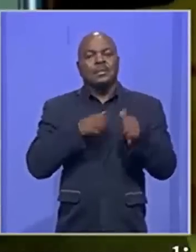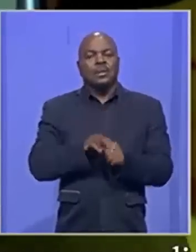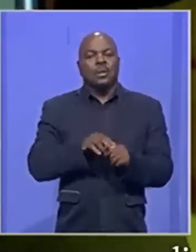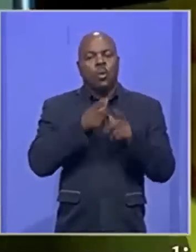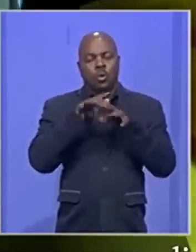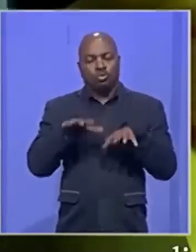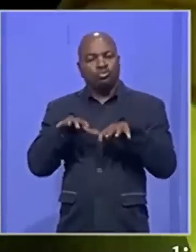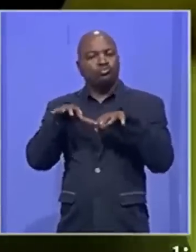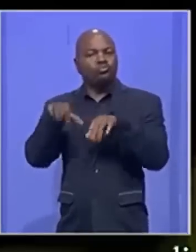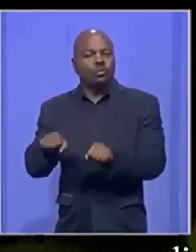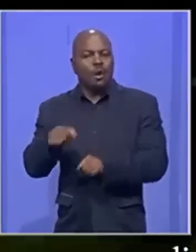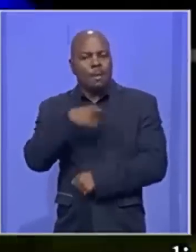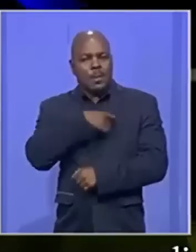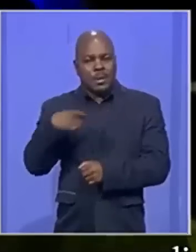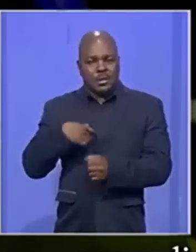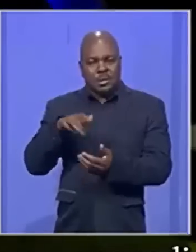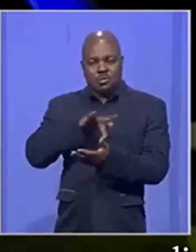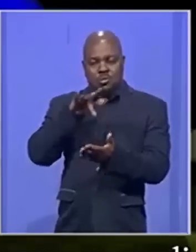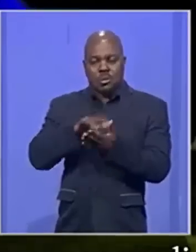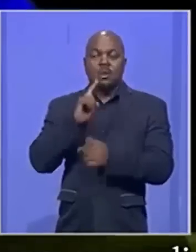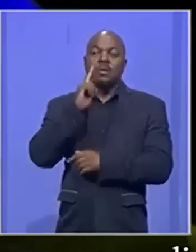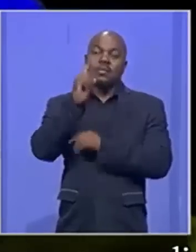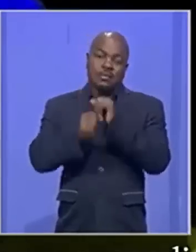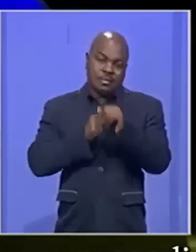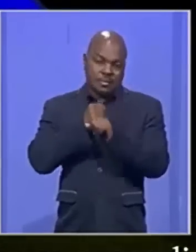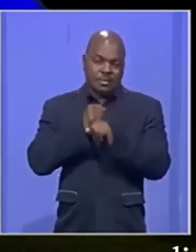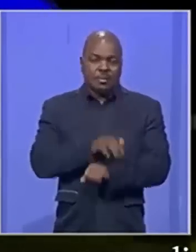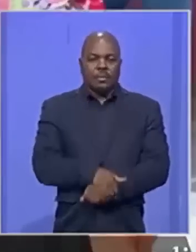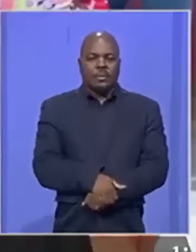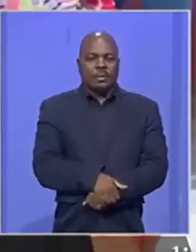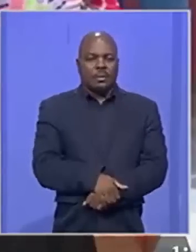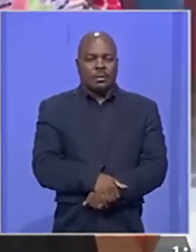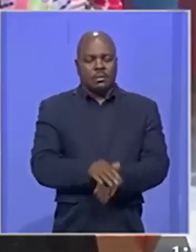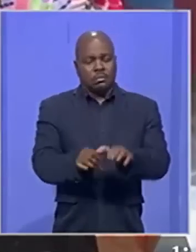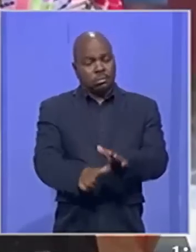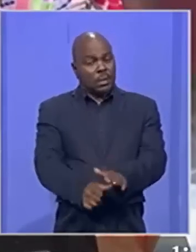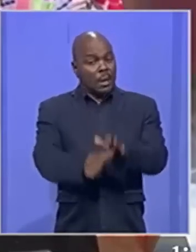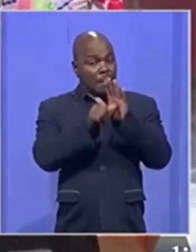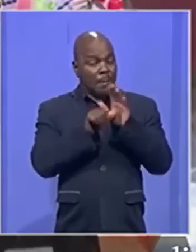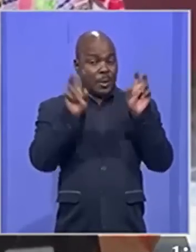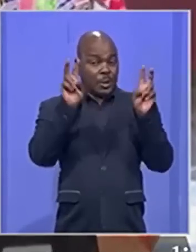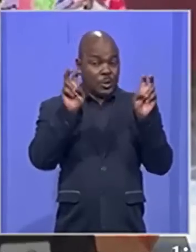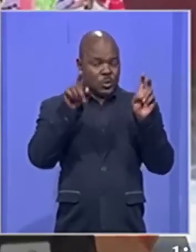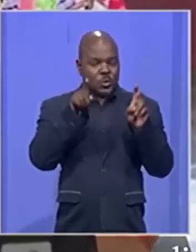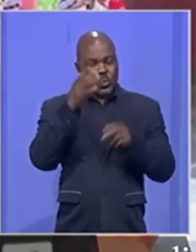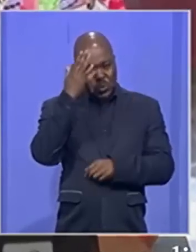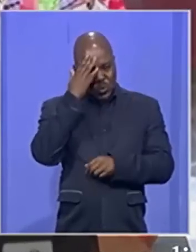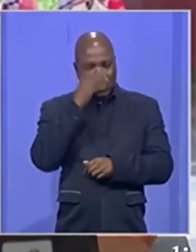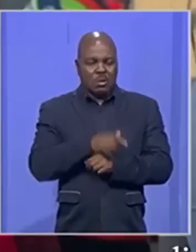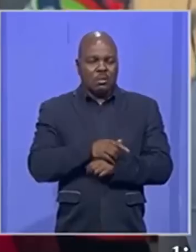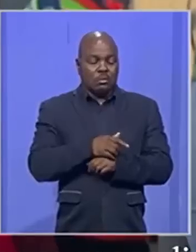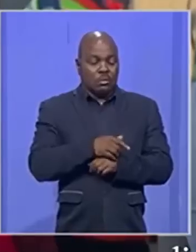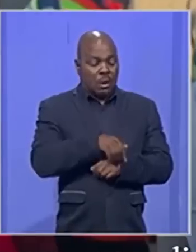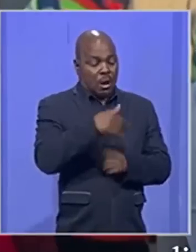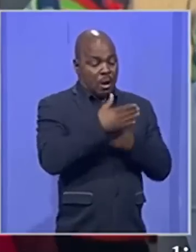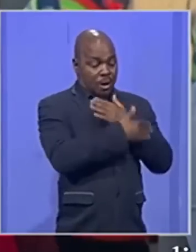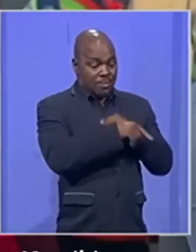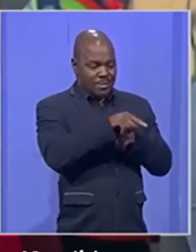marapa bopresidente ba Namibia isao. The key issue, as you know, the biggest challenge we have in this country now